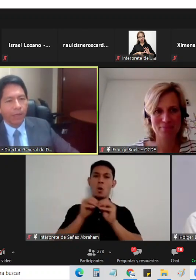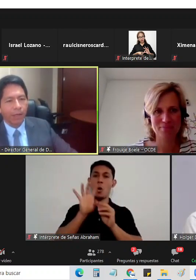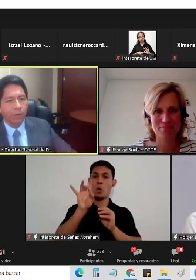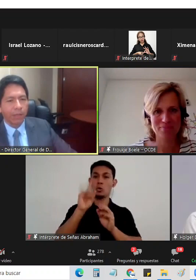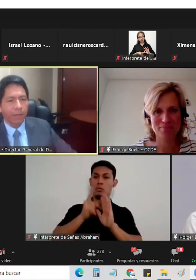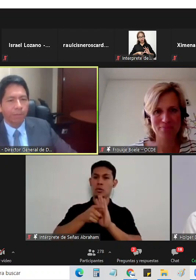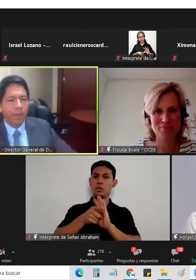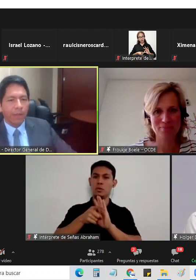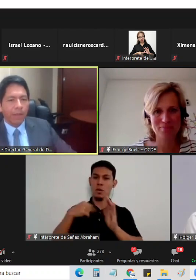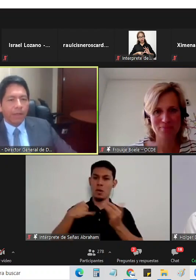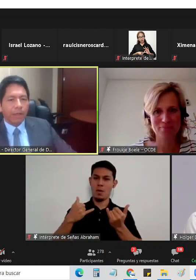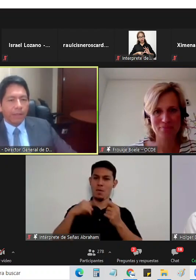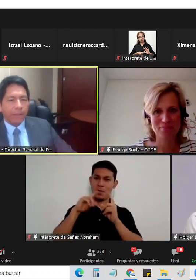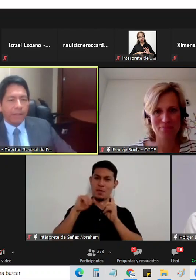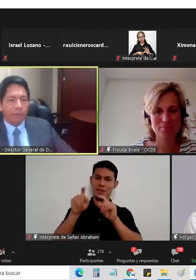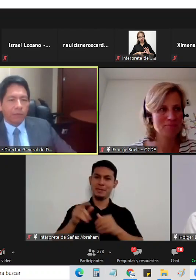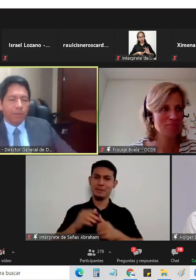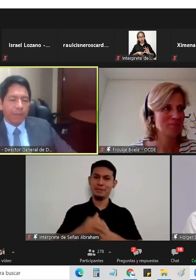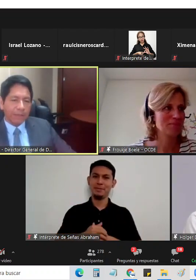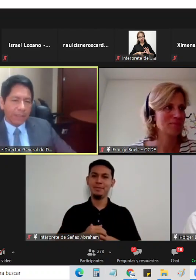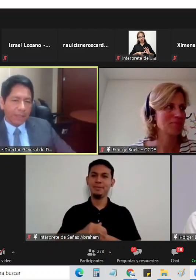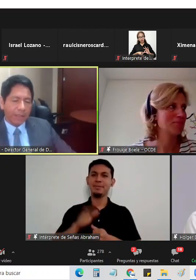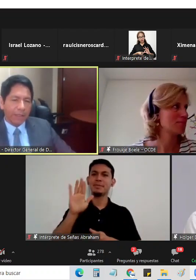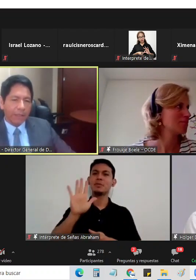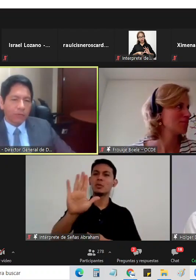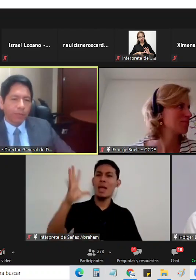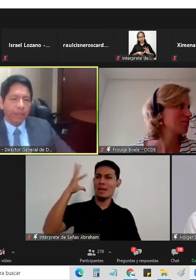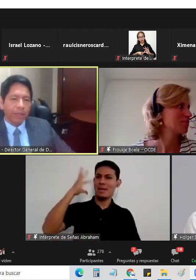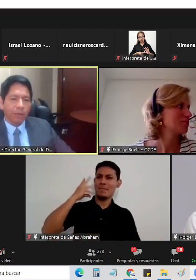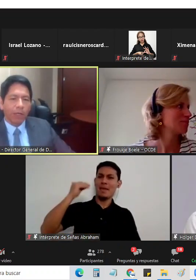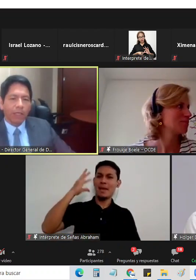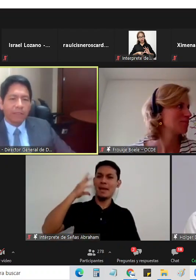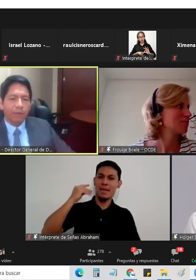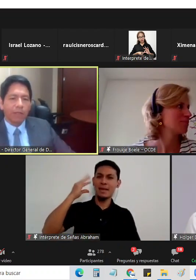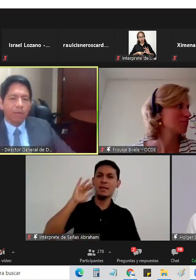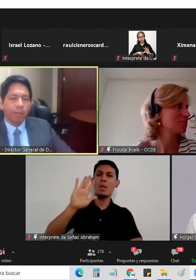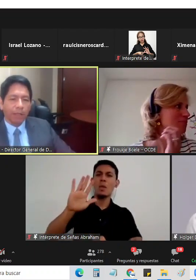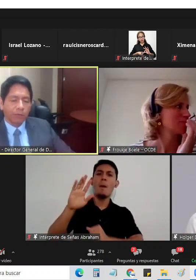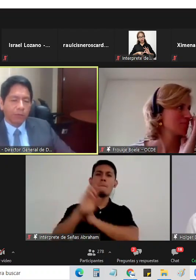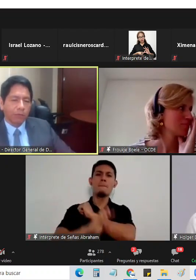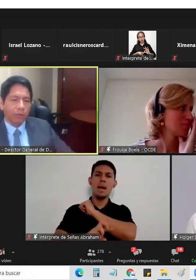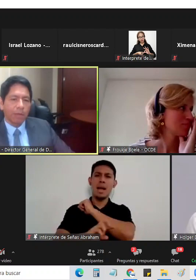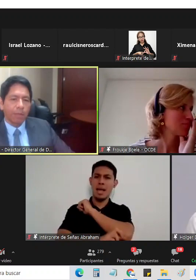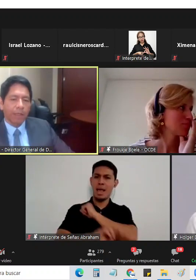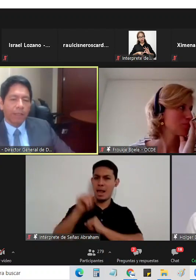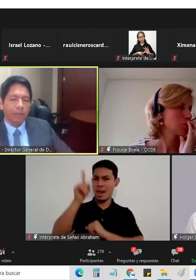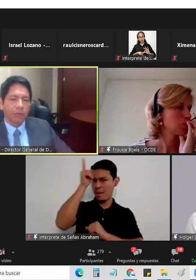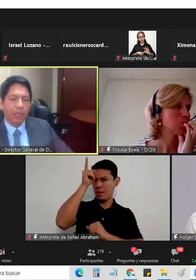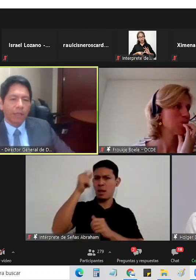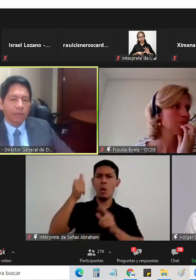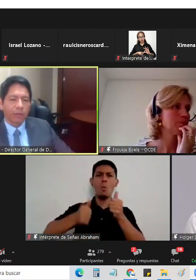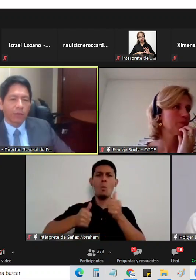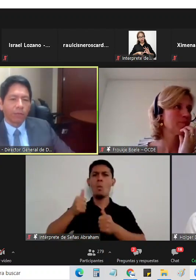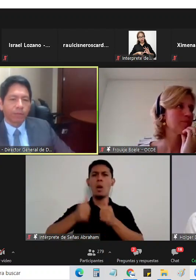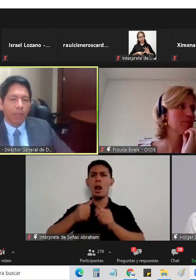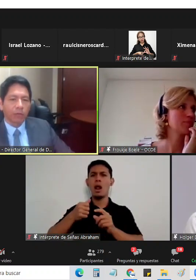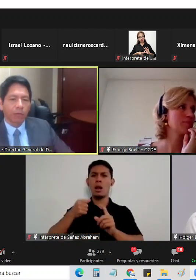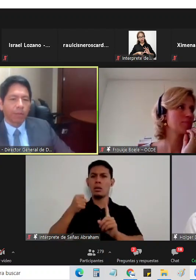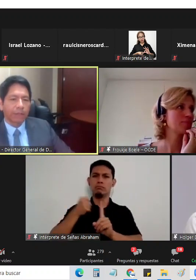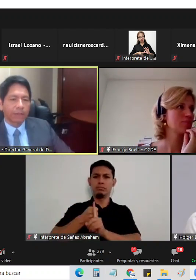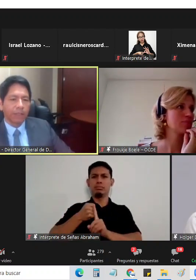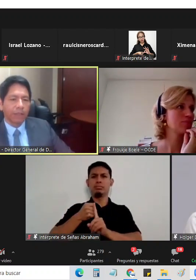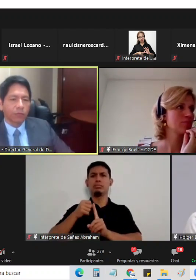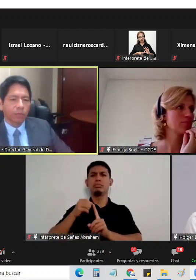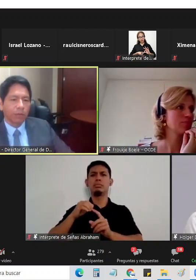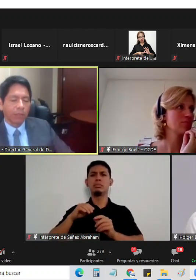minutes we will we pose this question to olga based on your experience in your country what has been the impact on